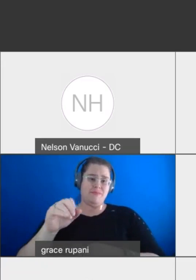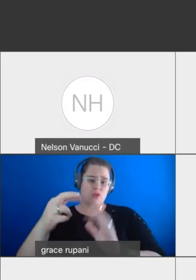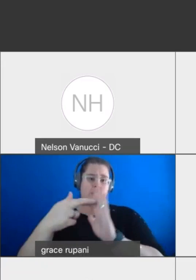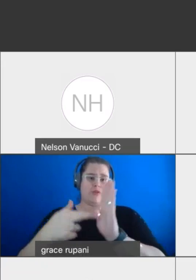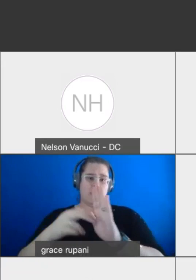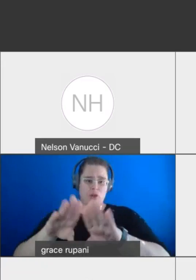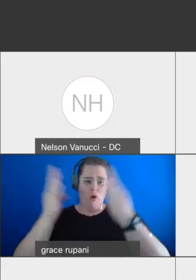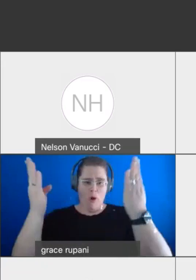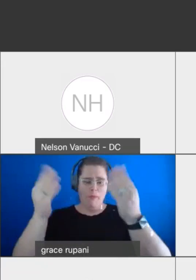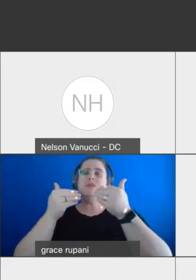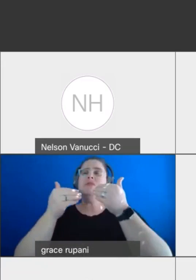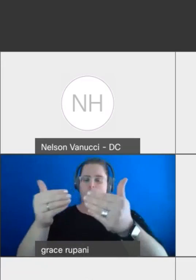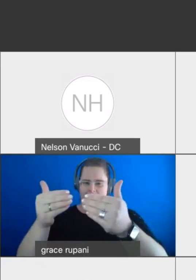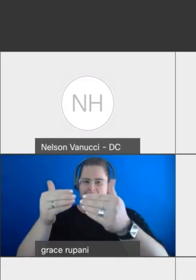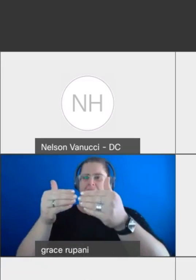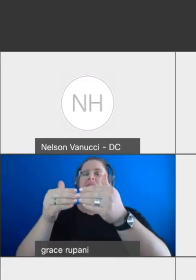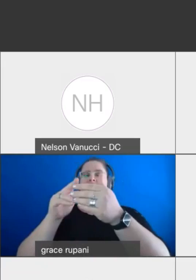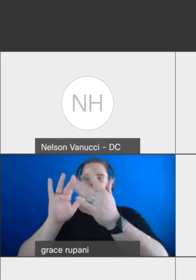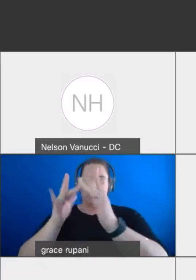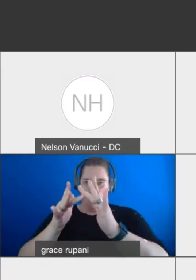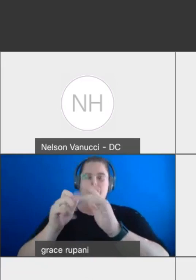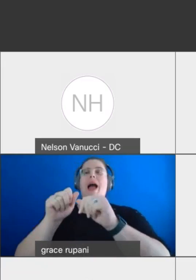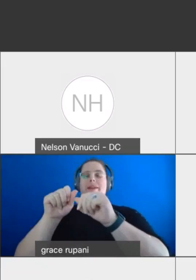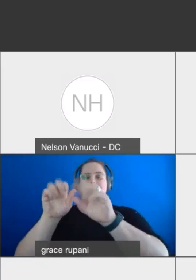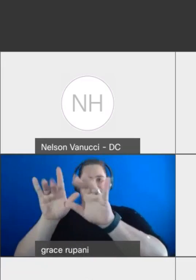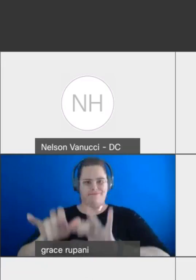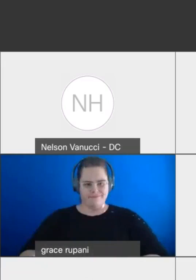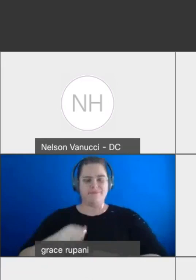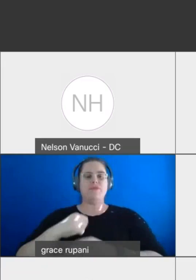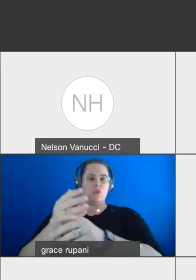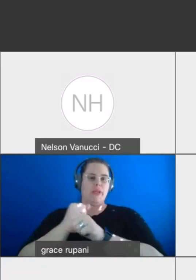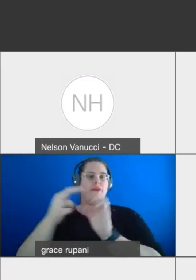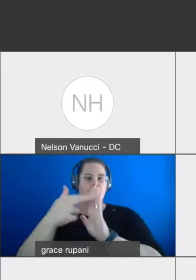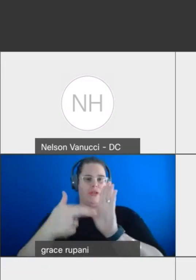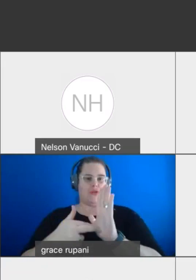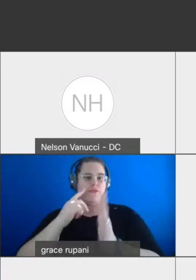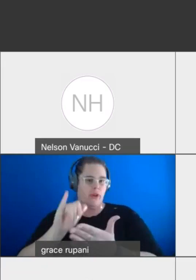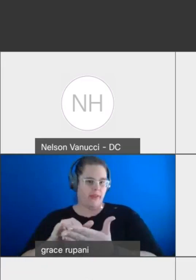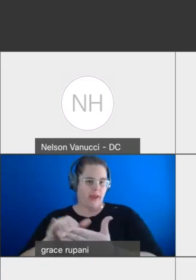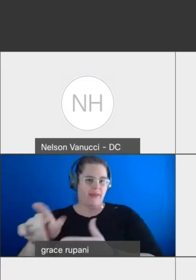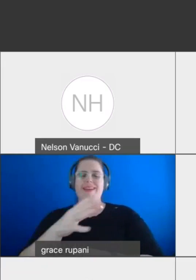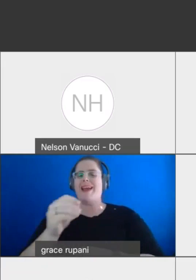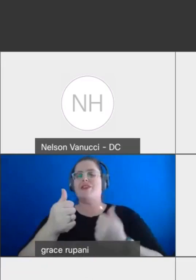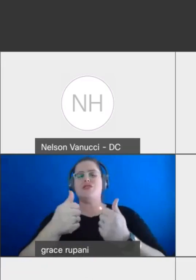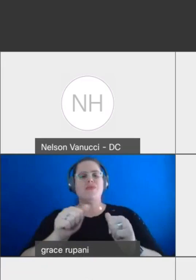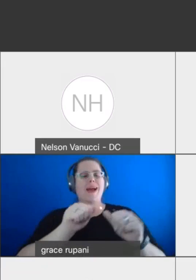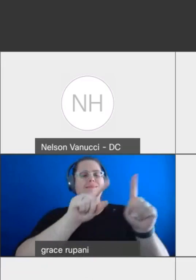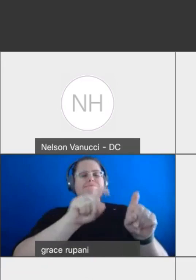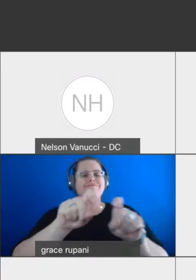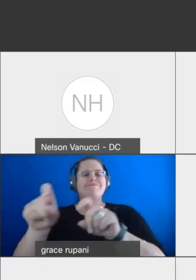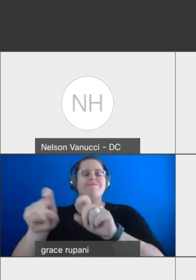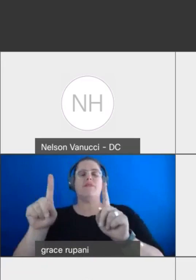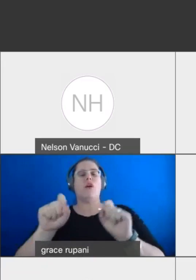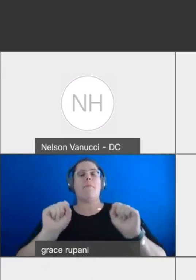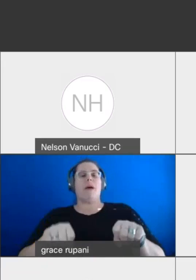platforms through which you could potentially be eligible to get a vaccine and access as many as possible